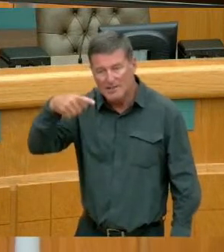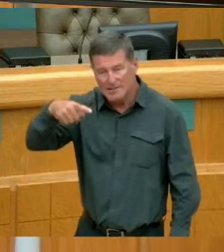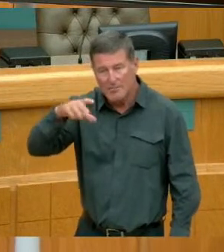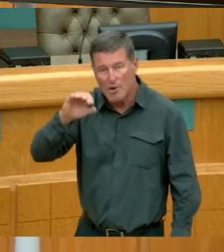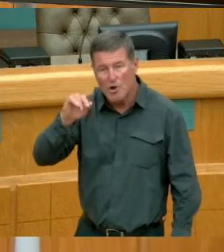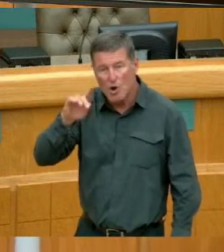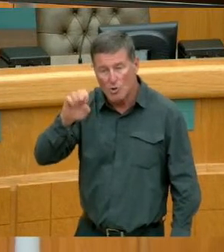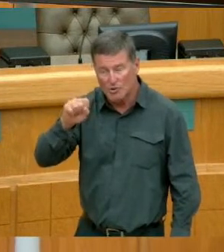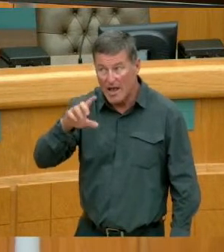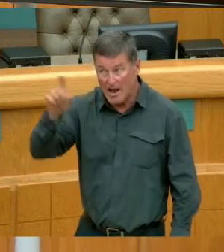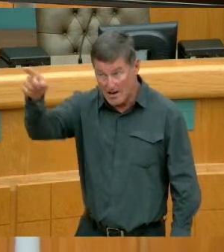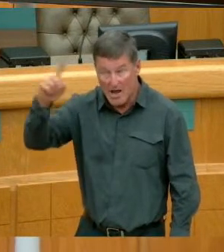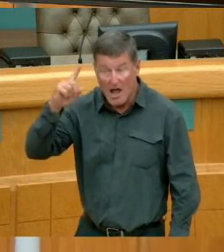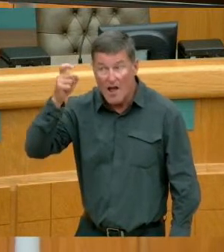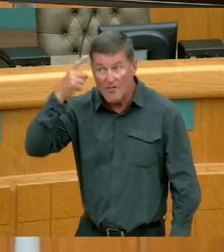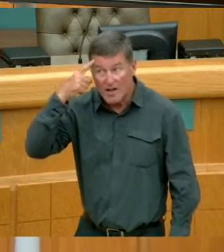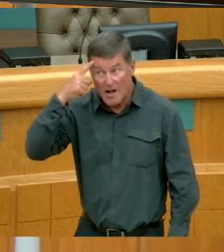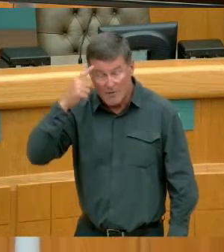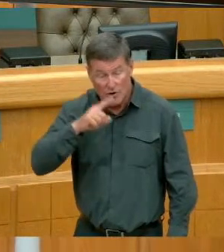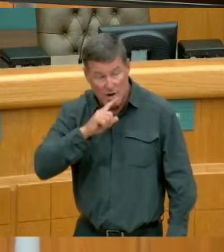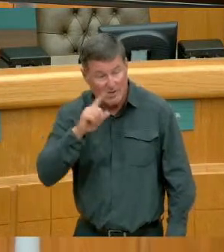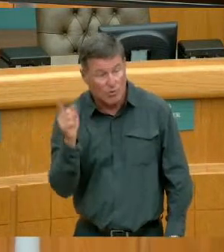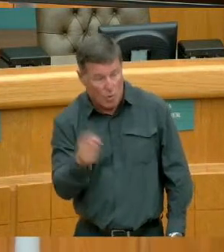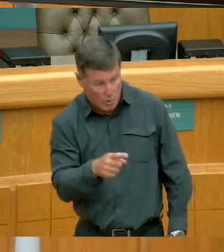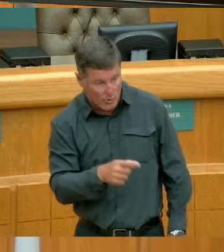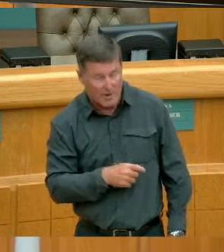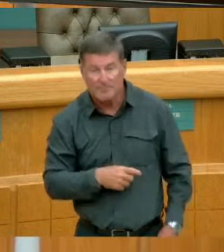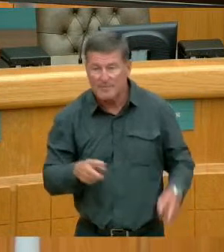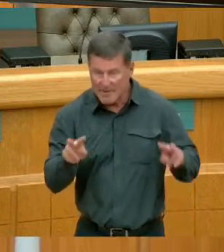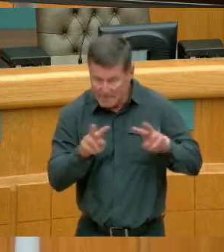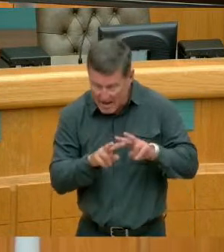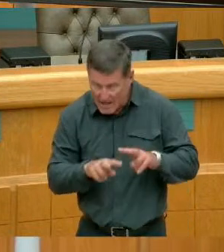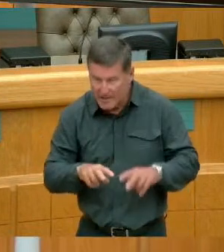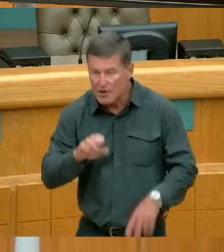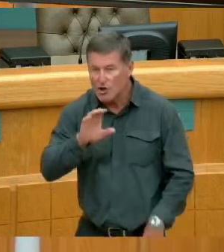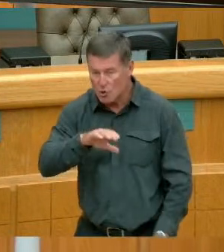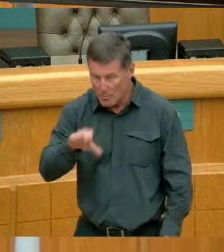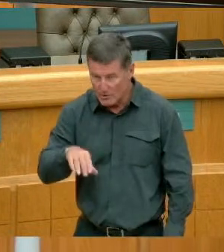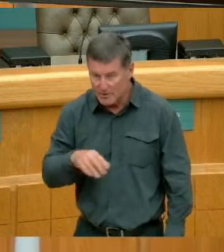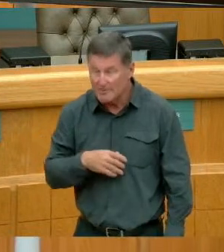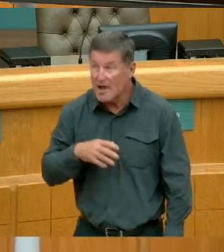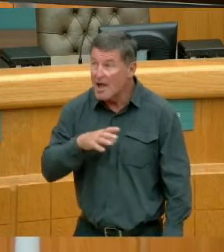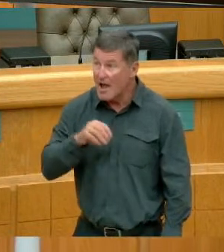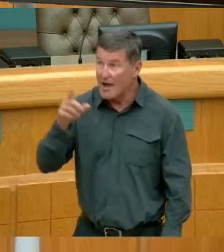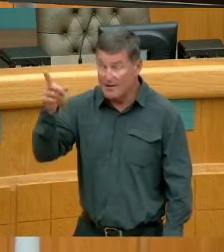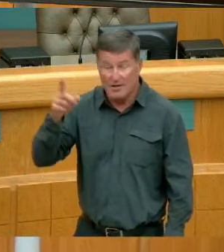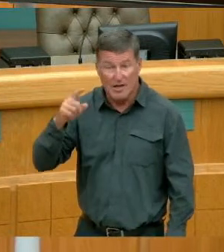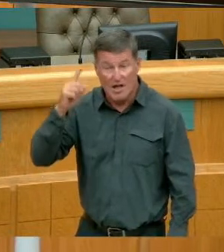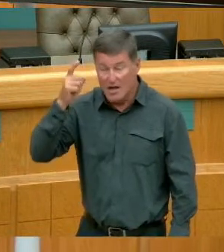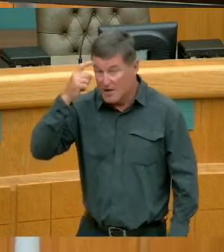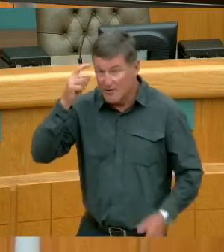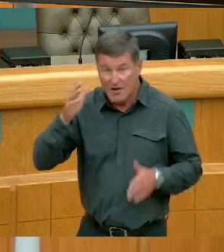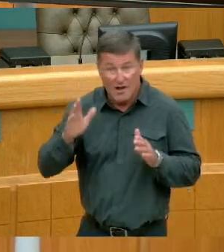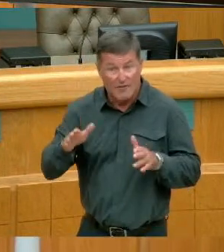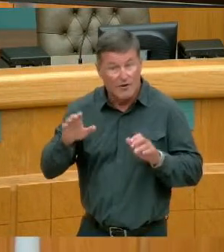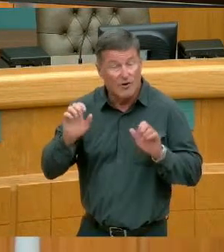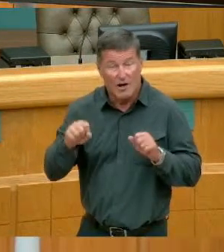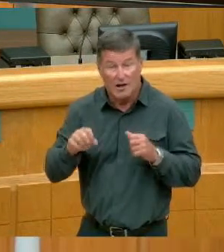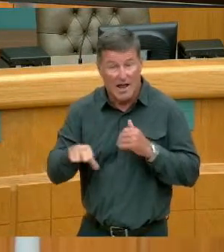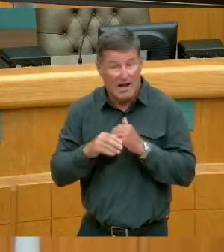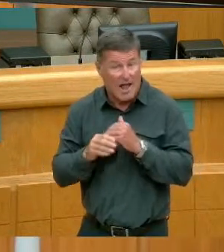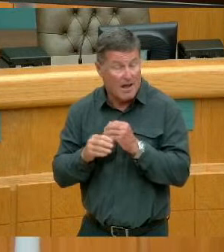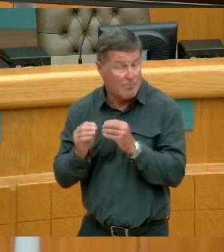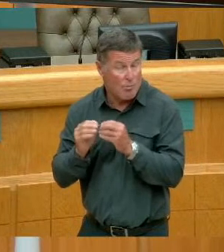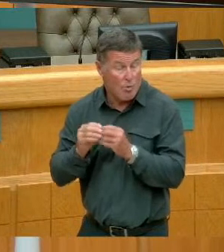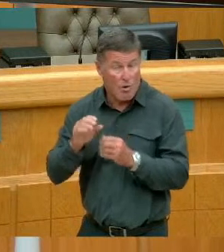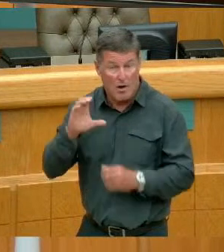areas, and the governor has tried to address that. Through proclamation, the governor can, of course, add or subtract from the list of counties at any